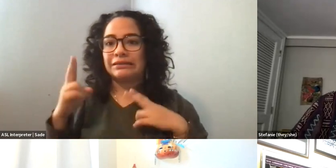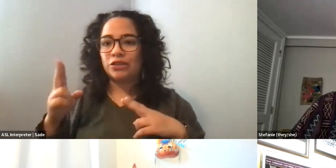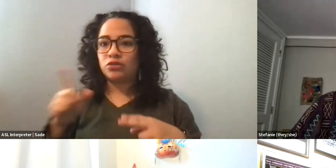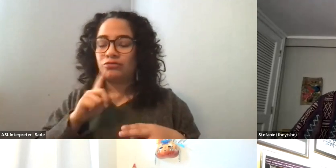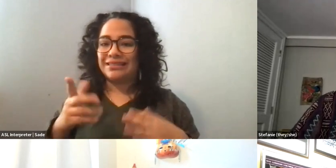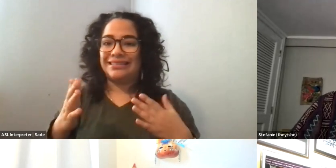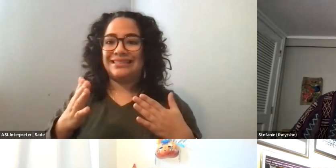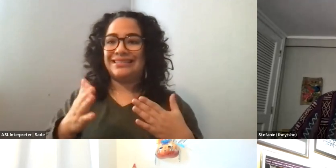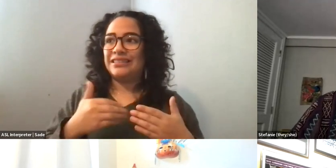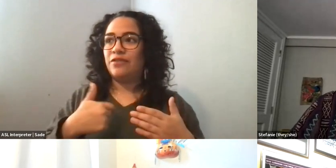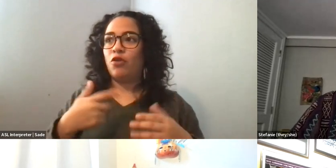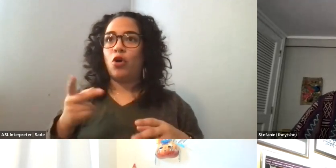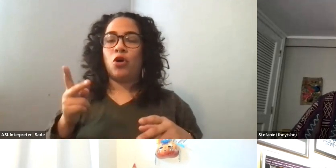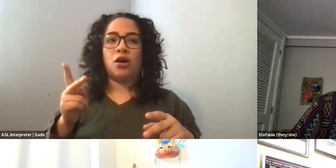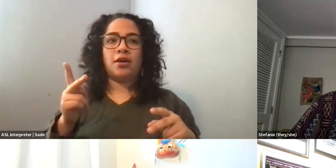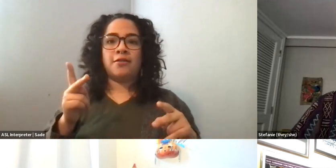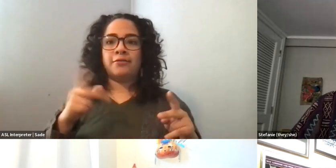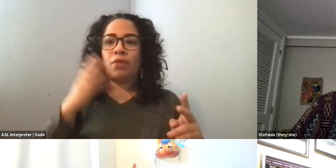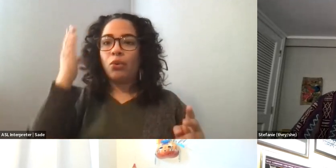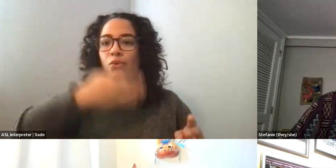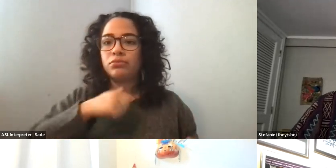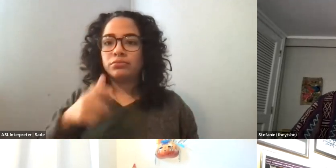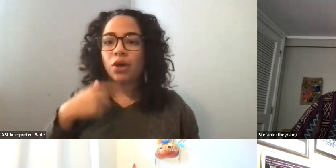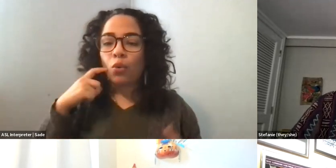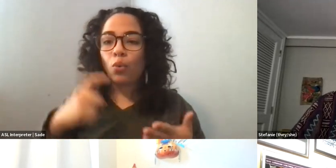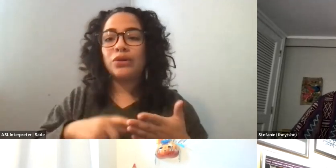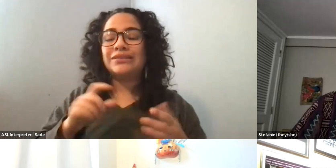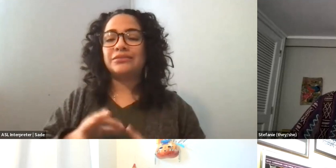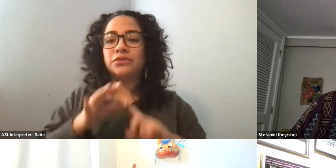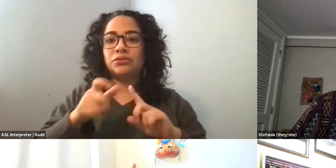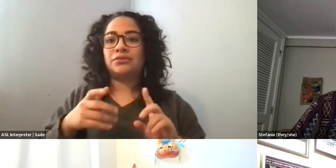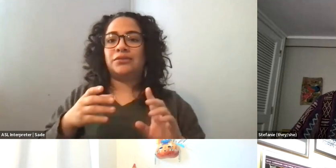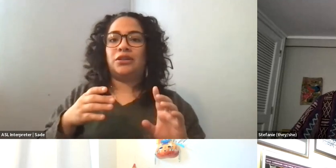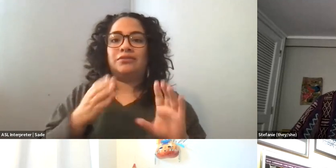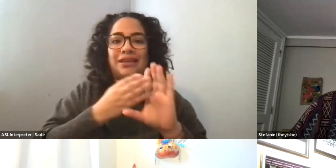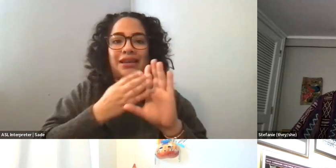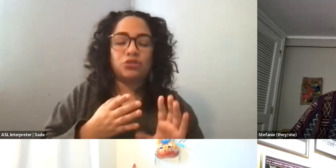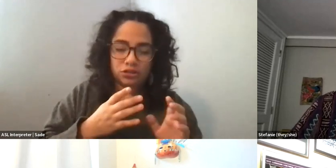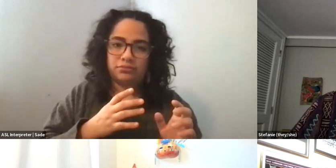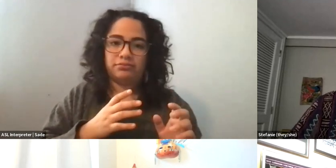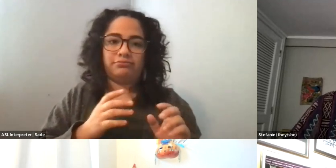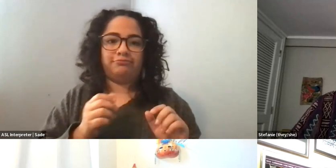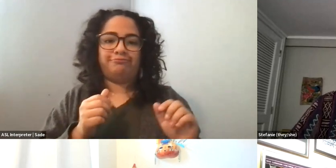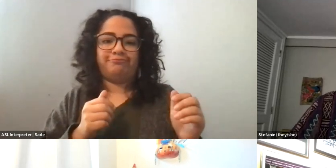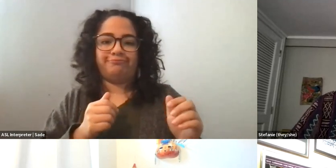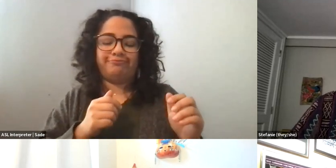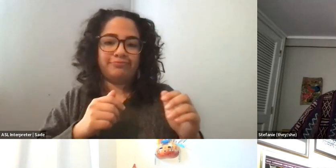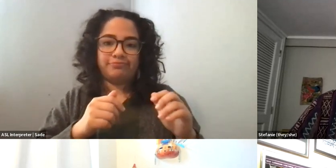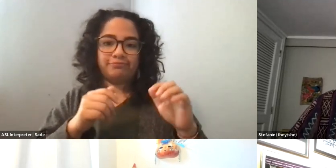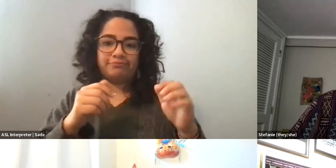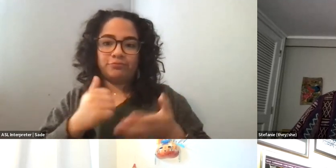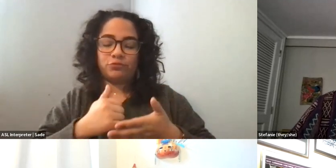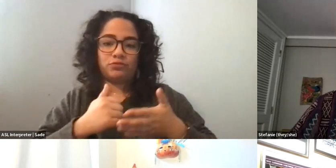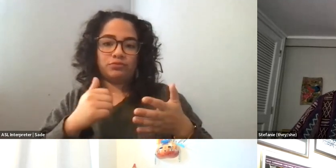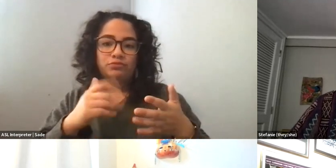be completely invisibilized. Particularly the history of psychiatric survivors gets erased